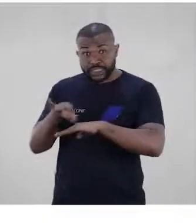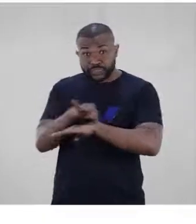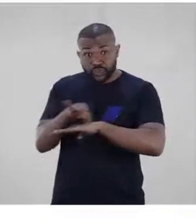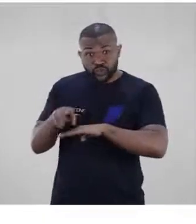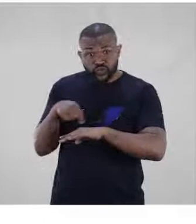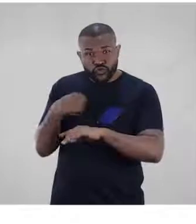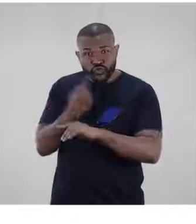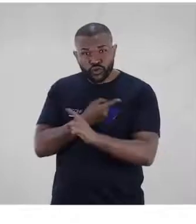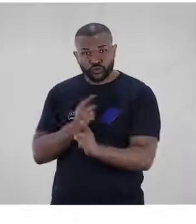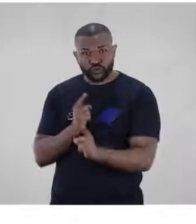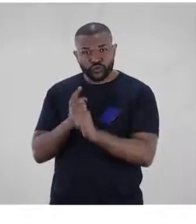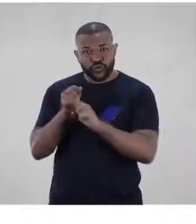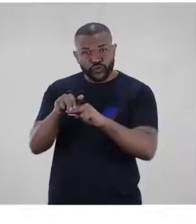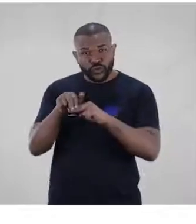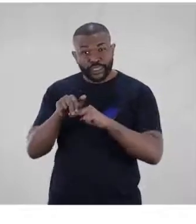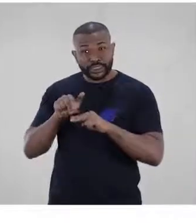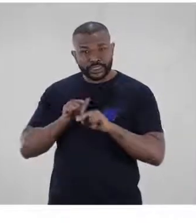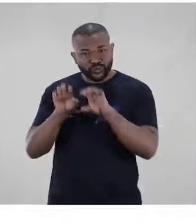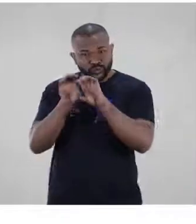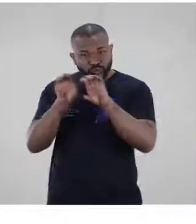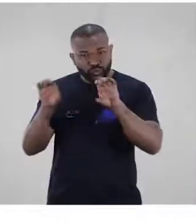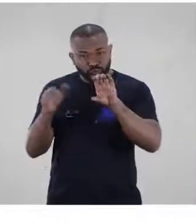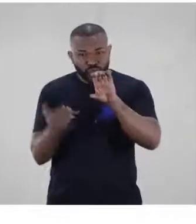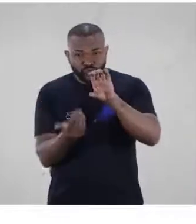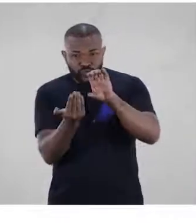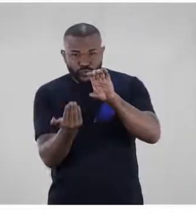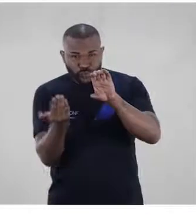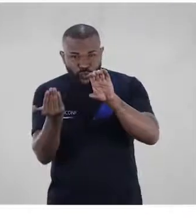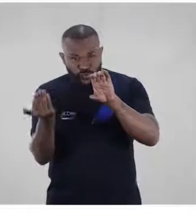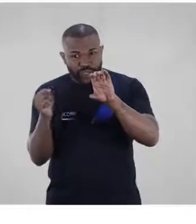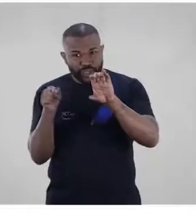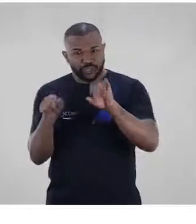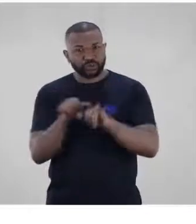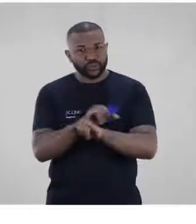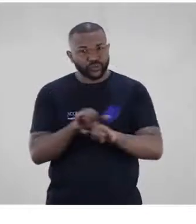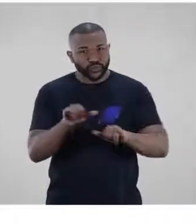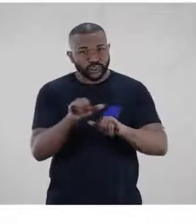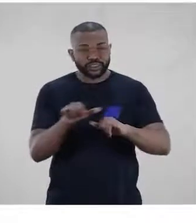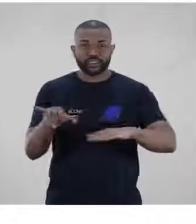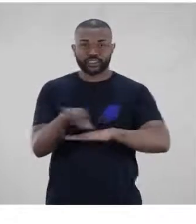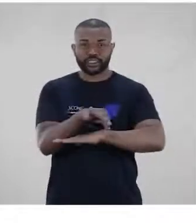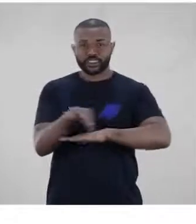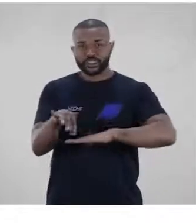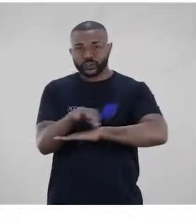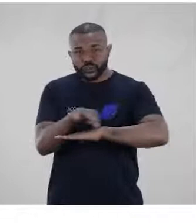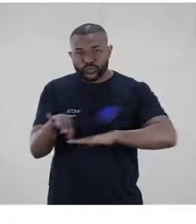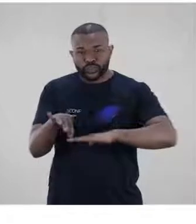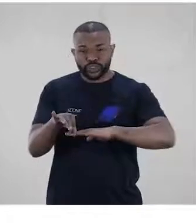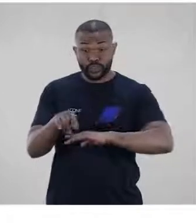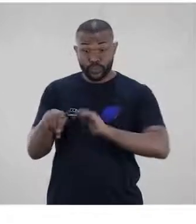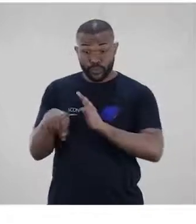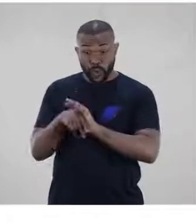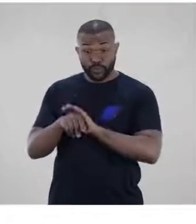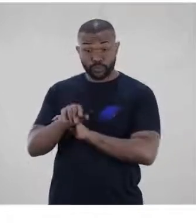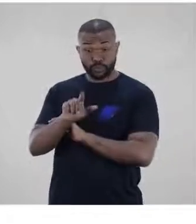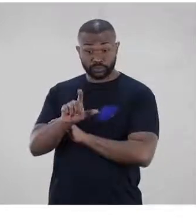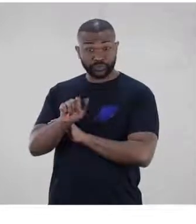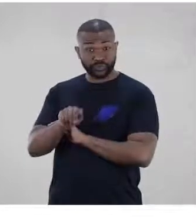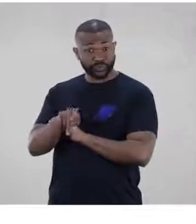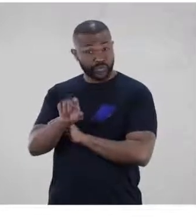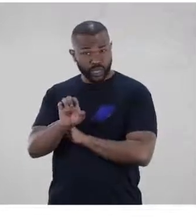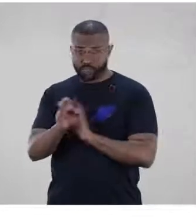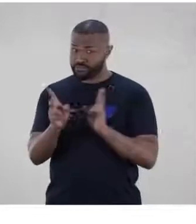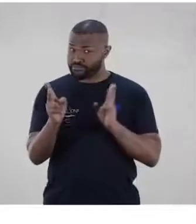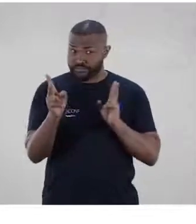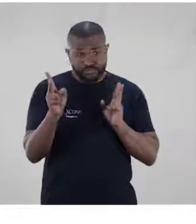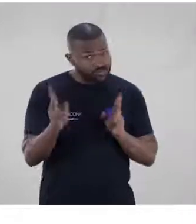kind of enterprise architecture, solution architecture that you find on cloud providers that advertising the lake architecture. And it's the same story. Get data